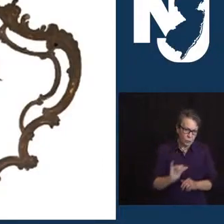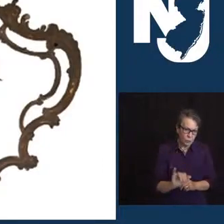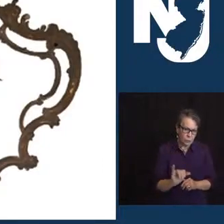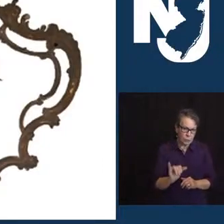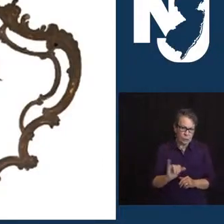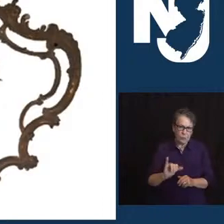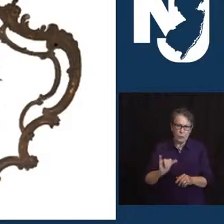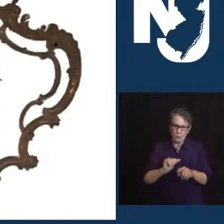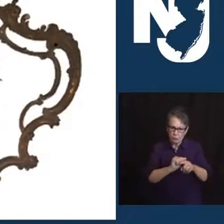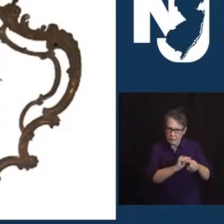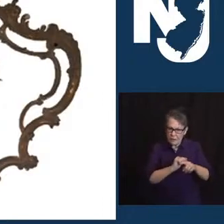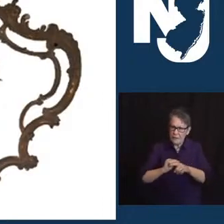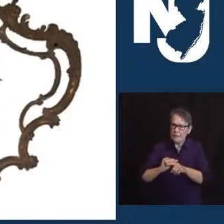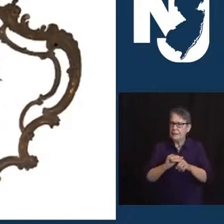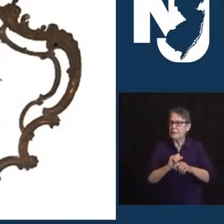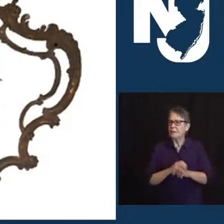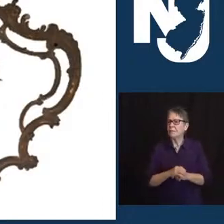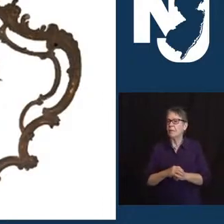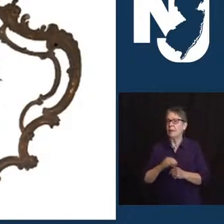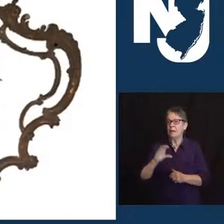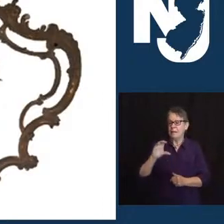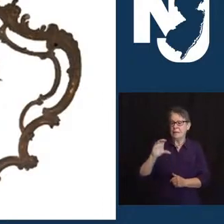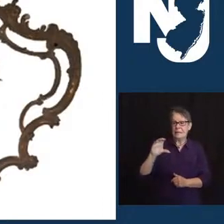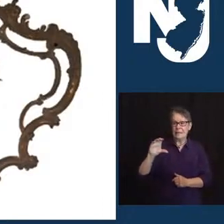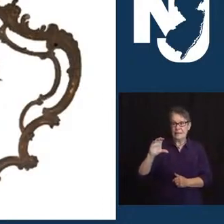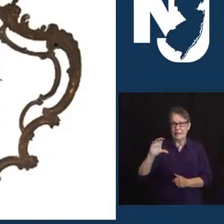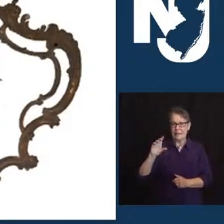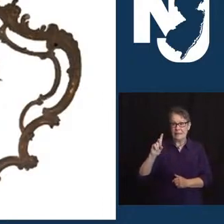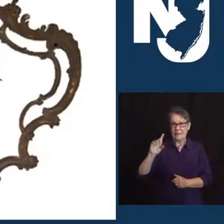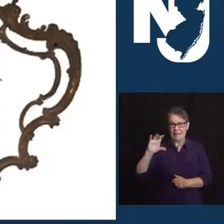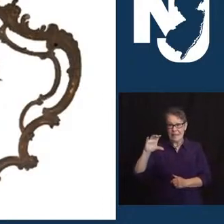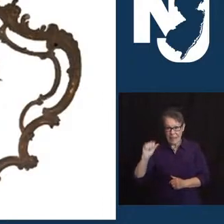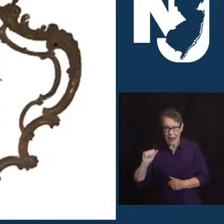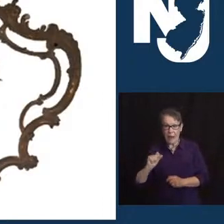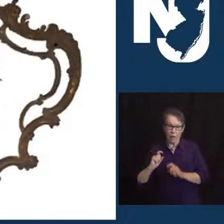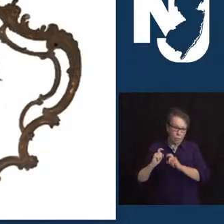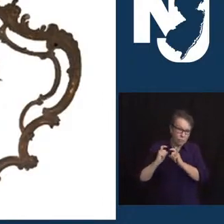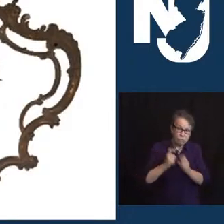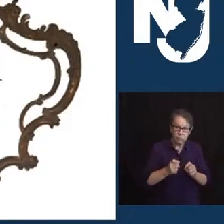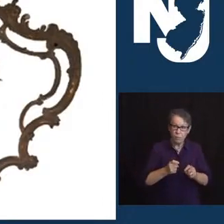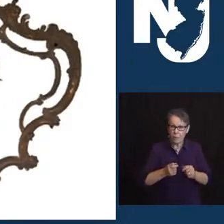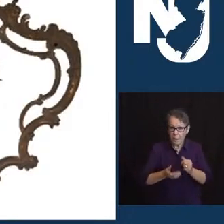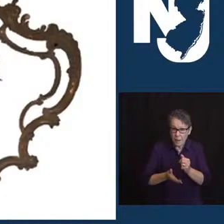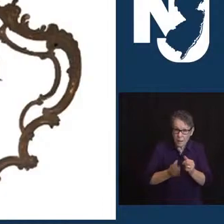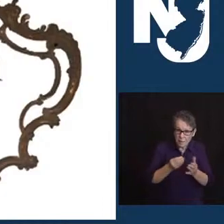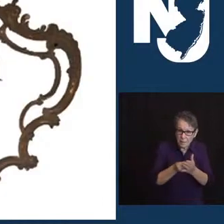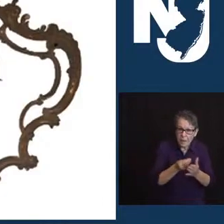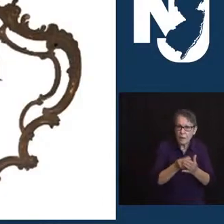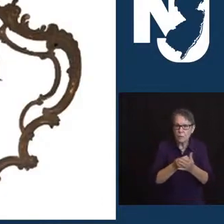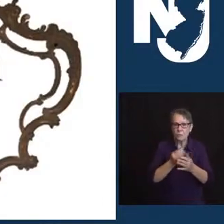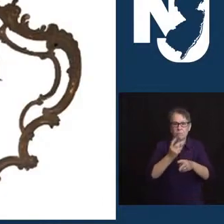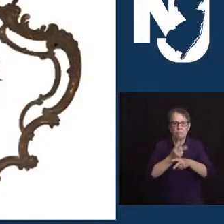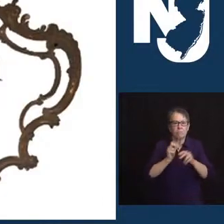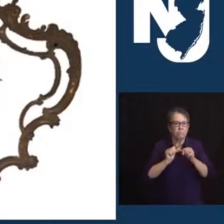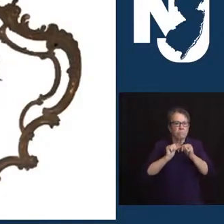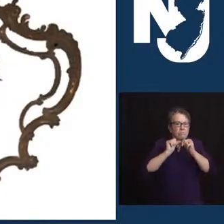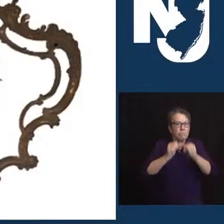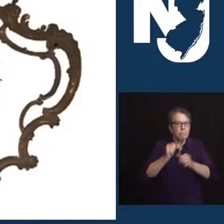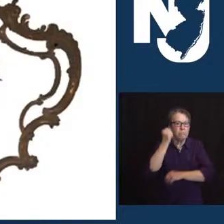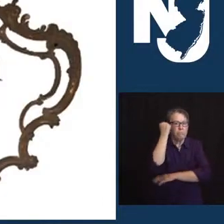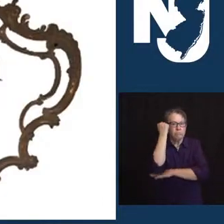of the DCA and the borough's grant, Gerber Salon has been able to reopen to its clients and keep its reputation of